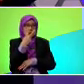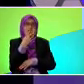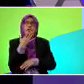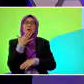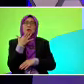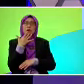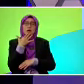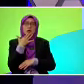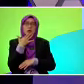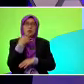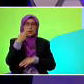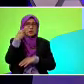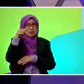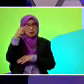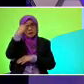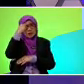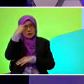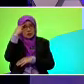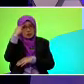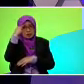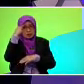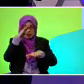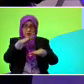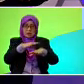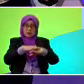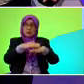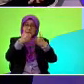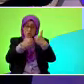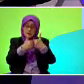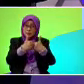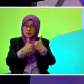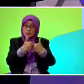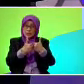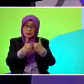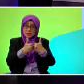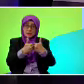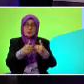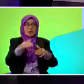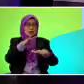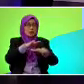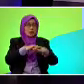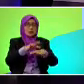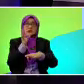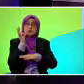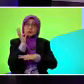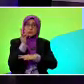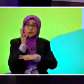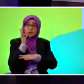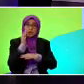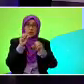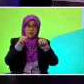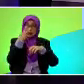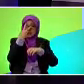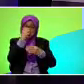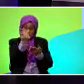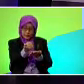encountered seeing moles growing on food. Yes. For example, in front of you, Irfan, can you see? Yep. Can you show the mango? The mango,